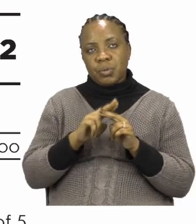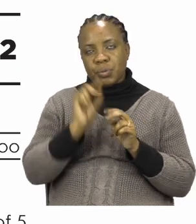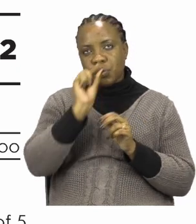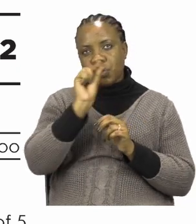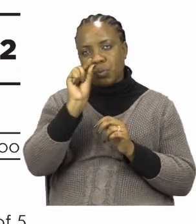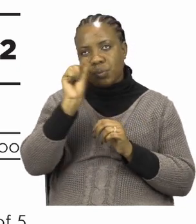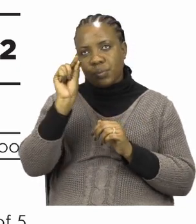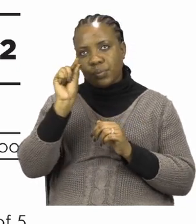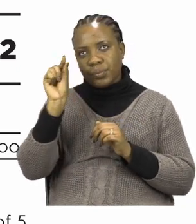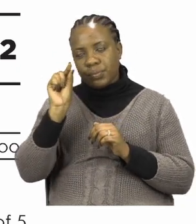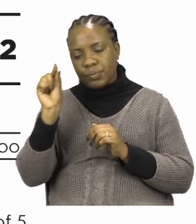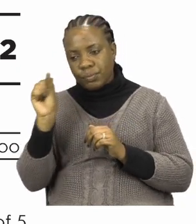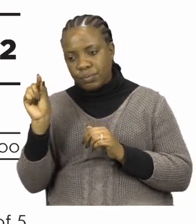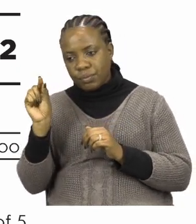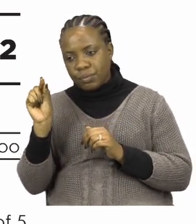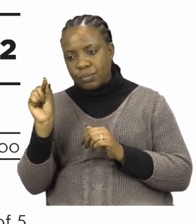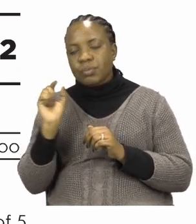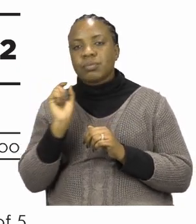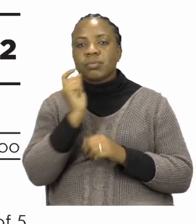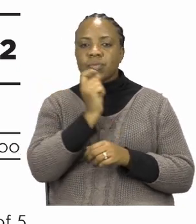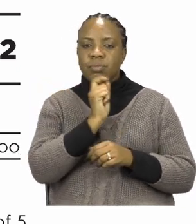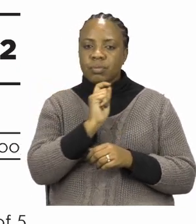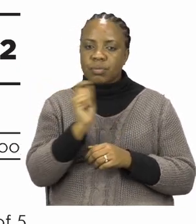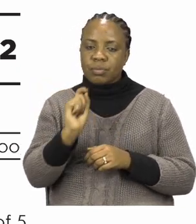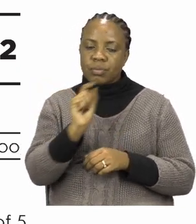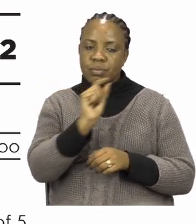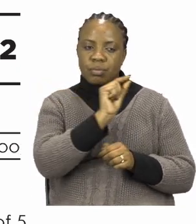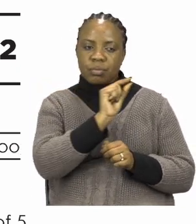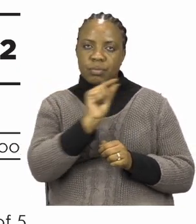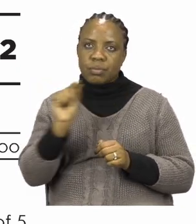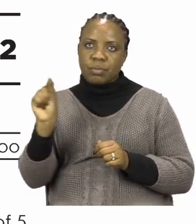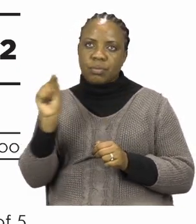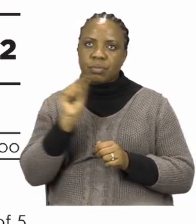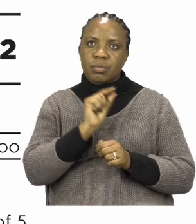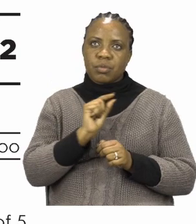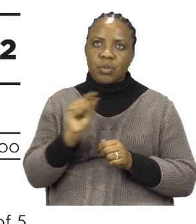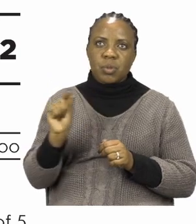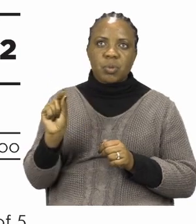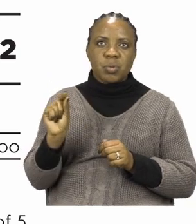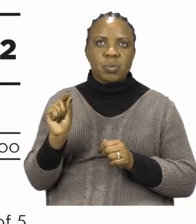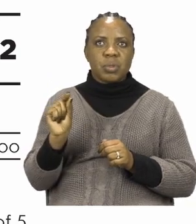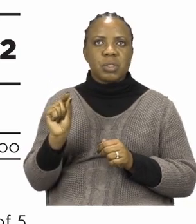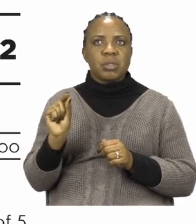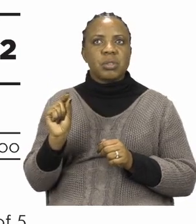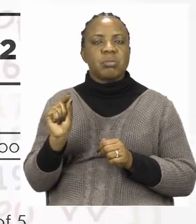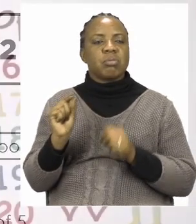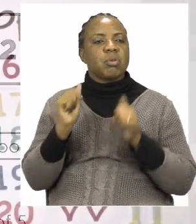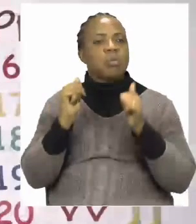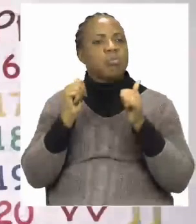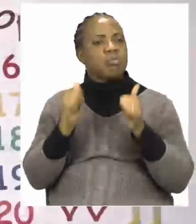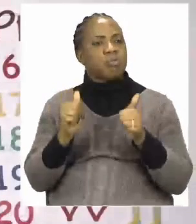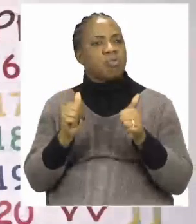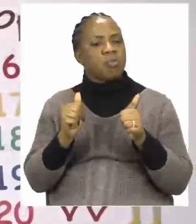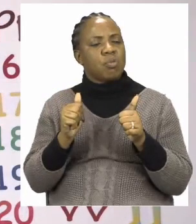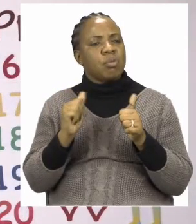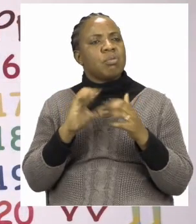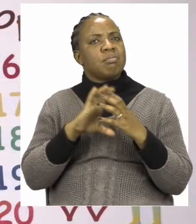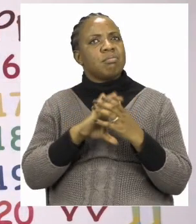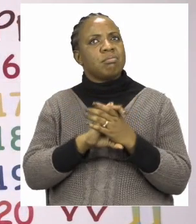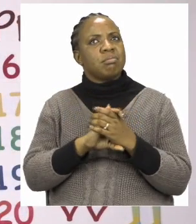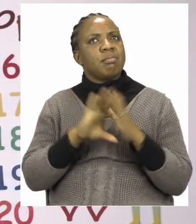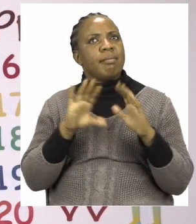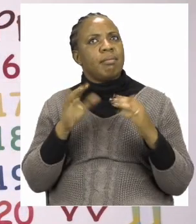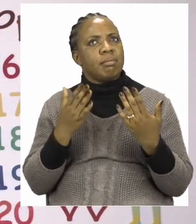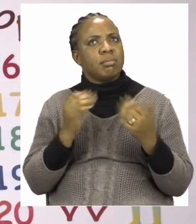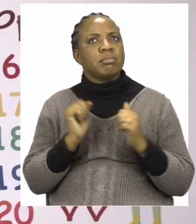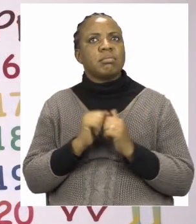sentences to tell people on how to be a good friend or what a good friend is. I've done 3 sentences on the